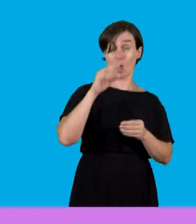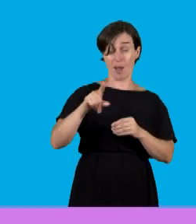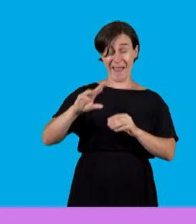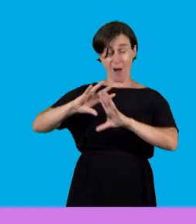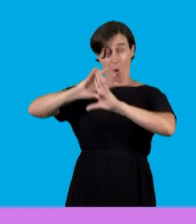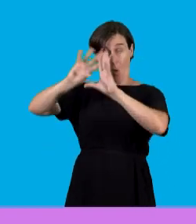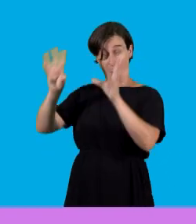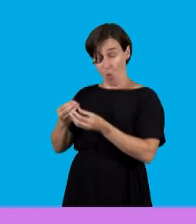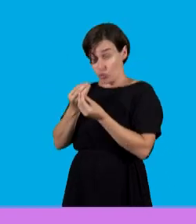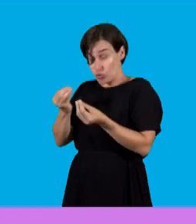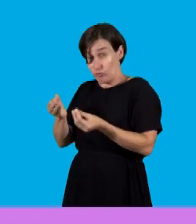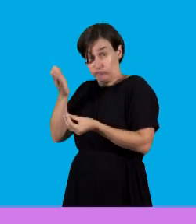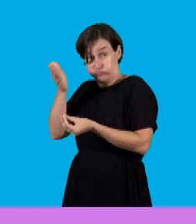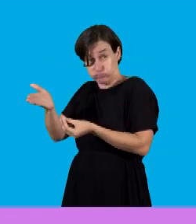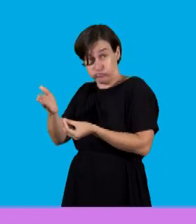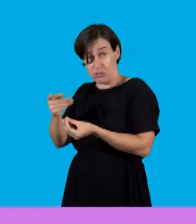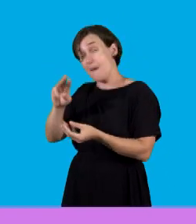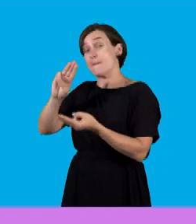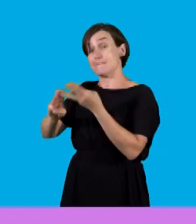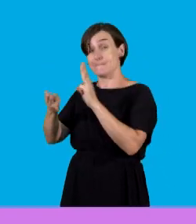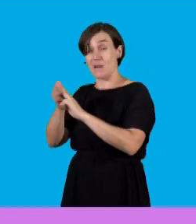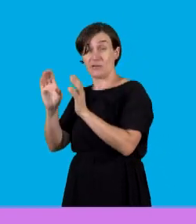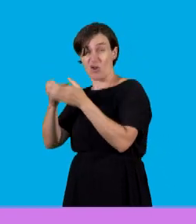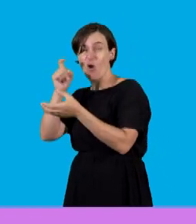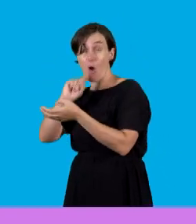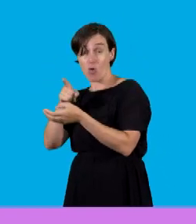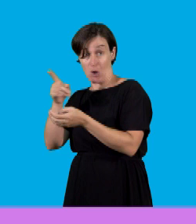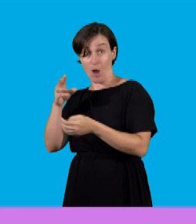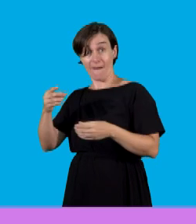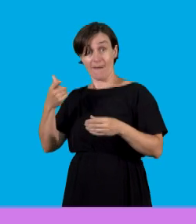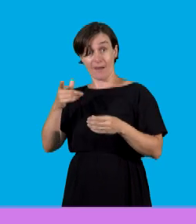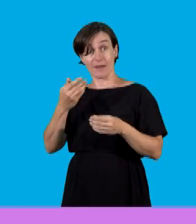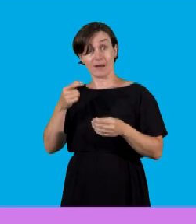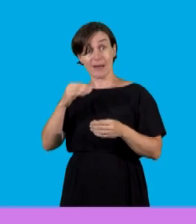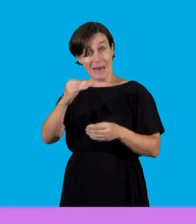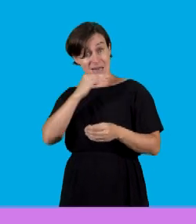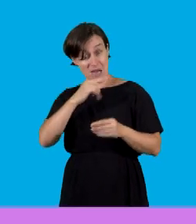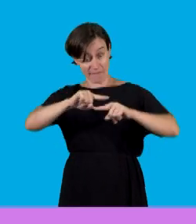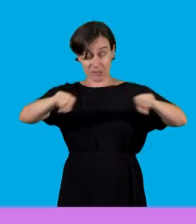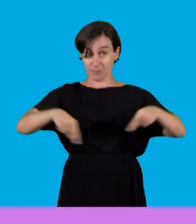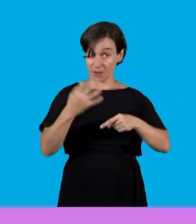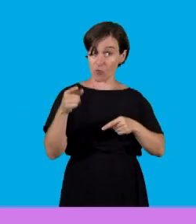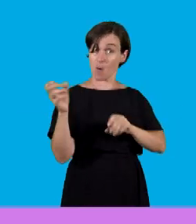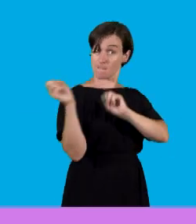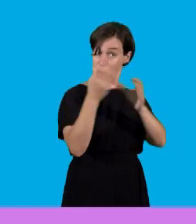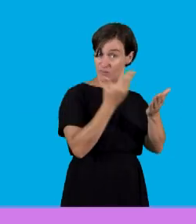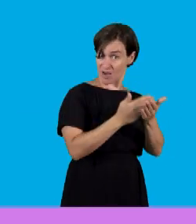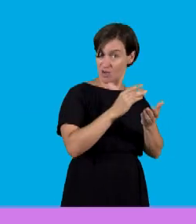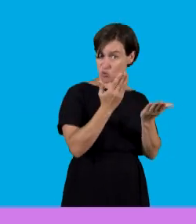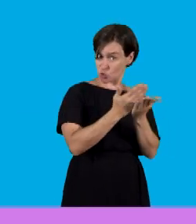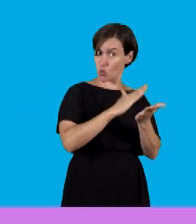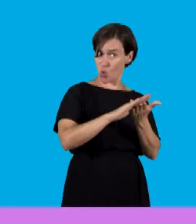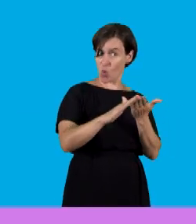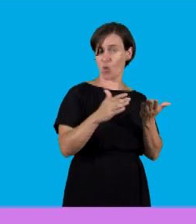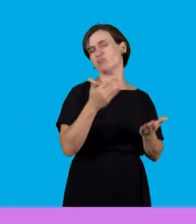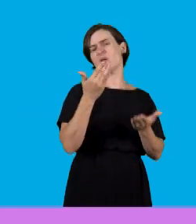fit along the sides of the hall? So it means if we take this part and we move it to this part, maybe we put it